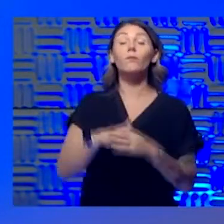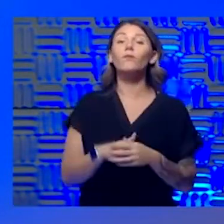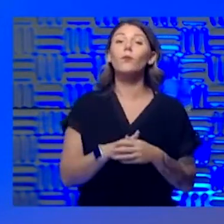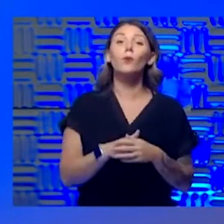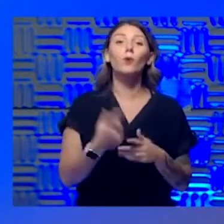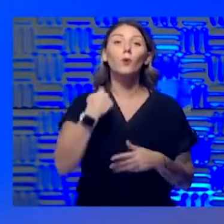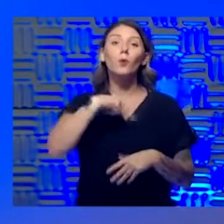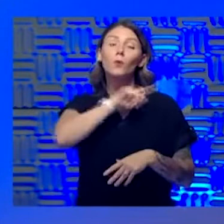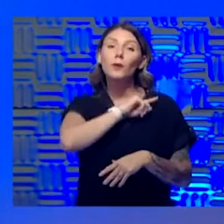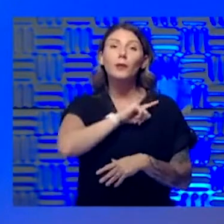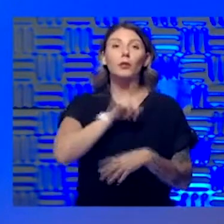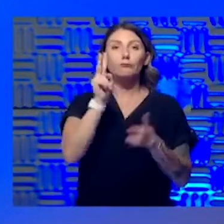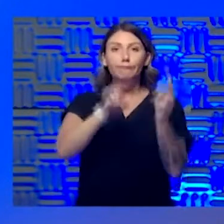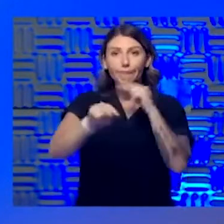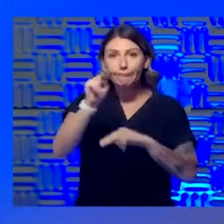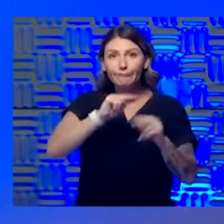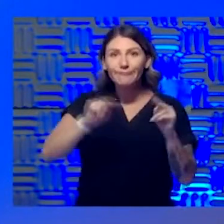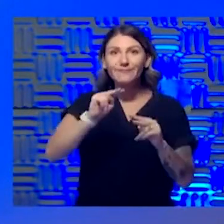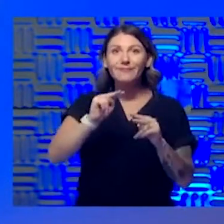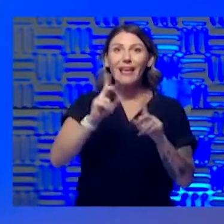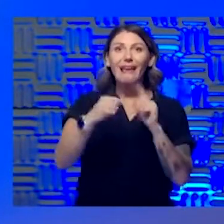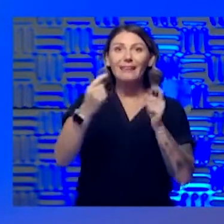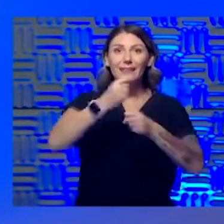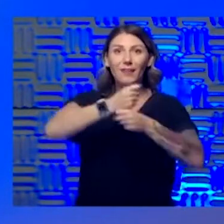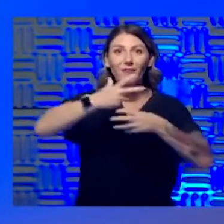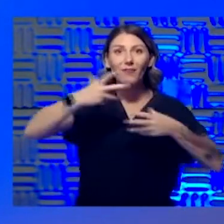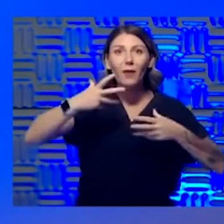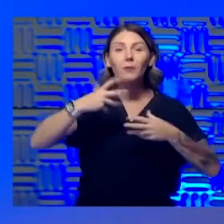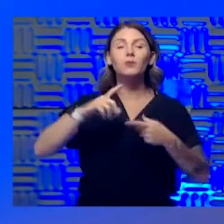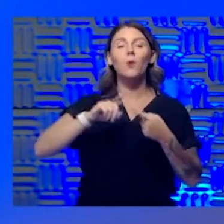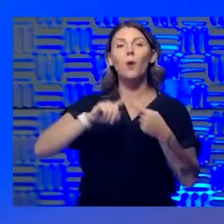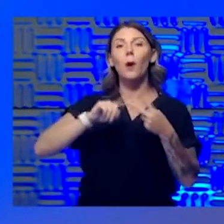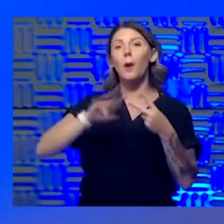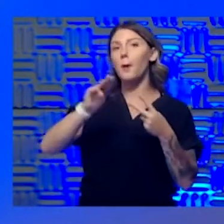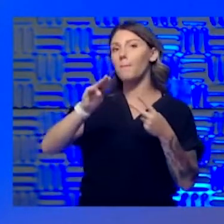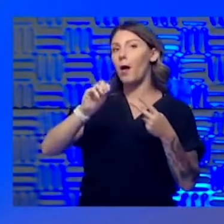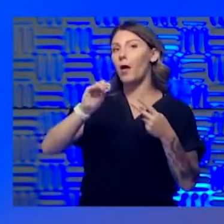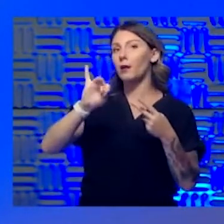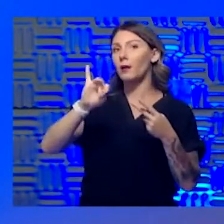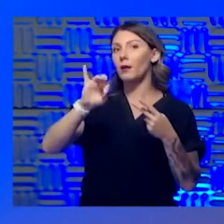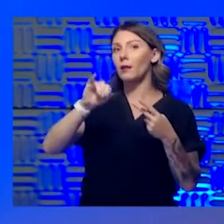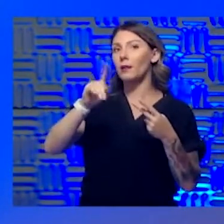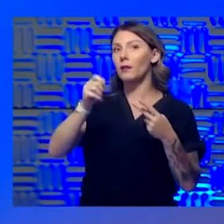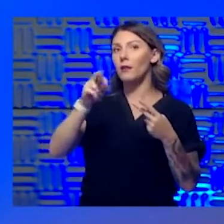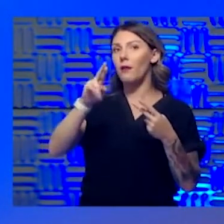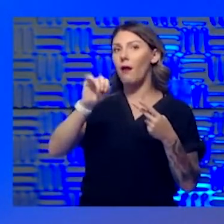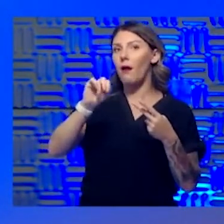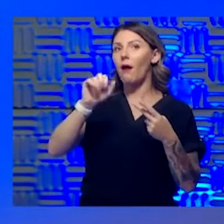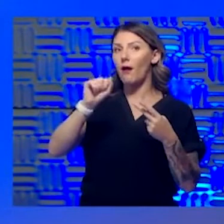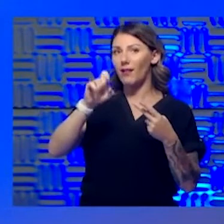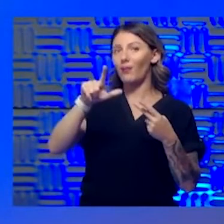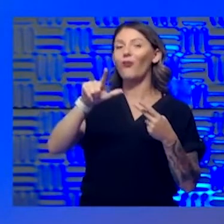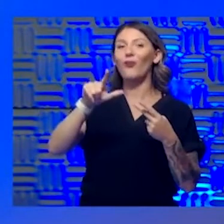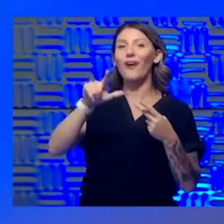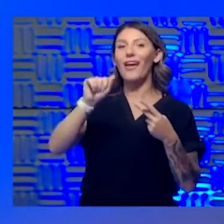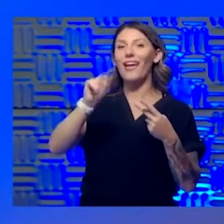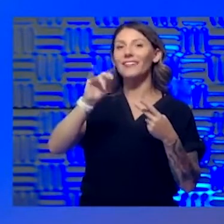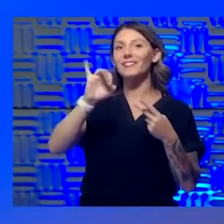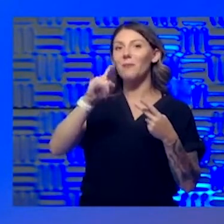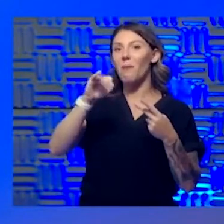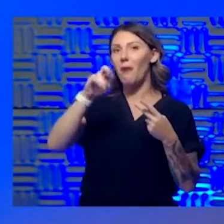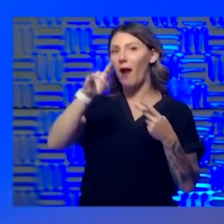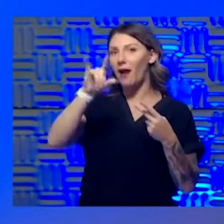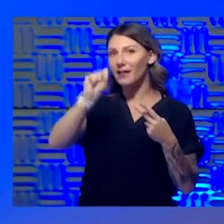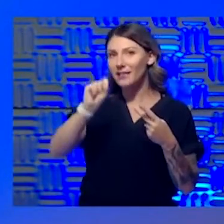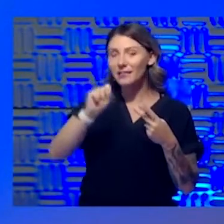anti-inflammatory drugs, the monoclonal antibodies. These are most of the time used in cancer